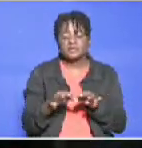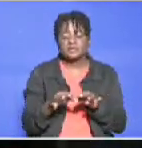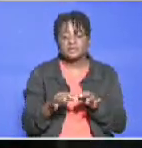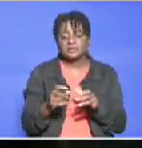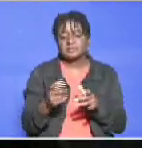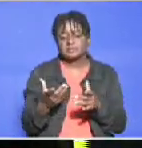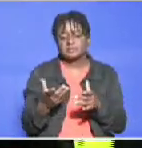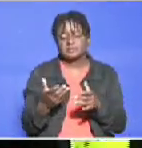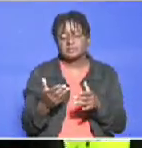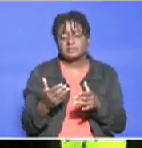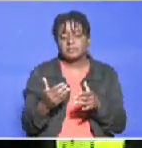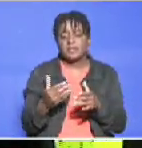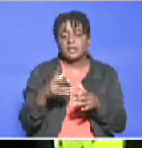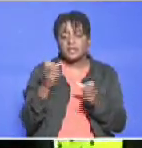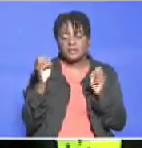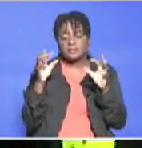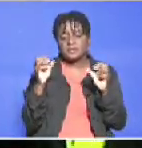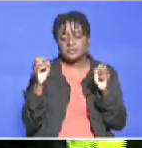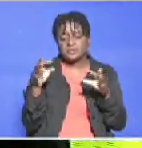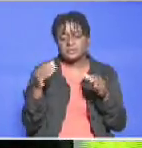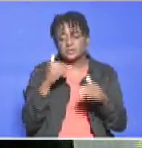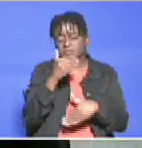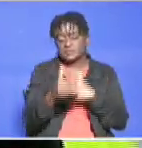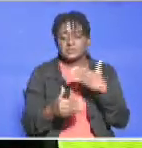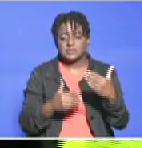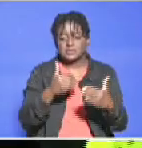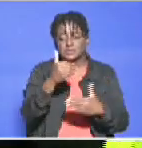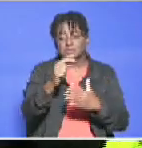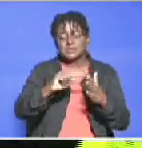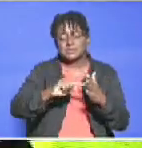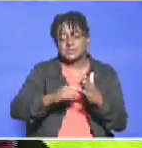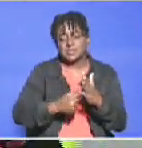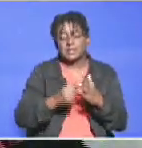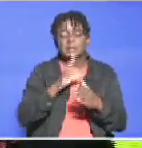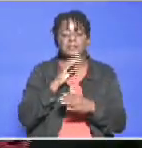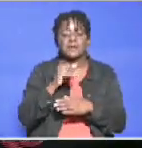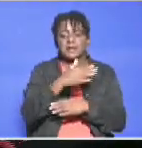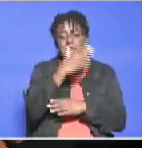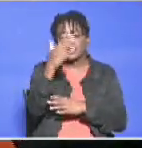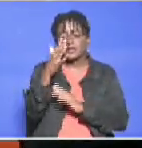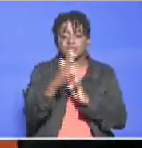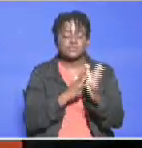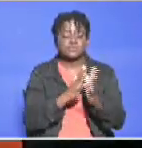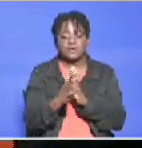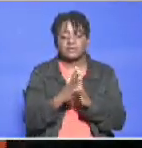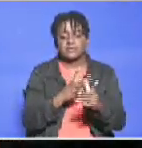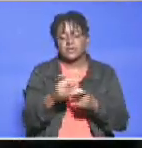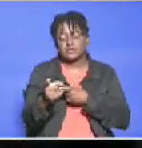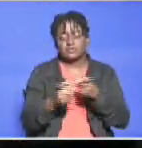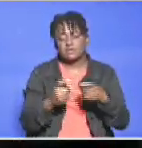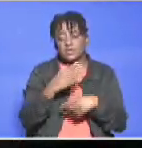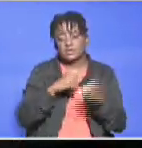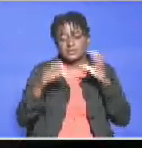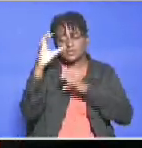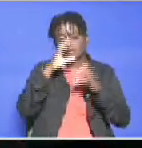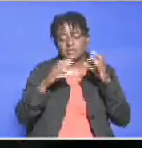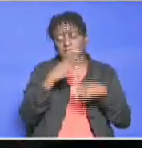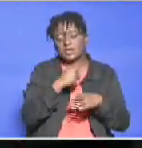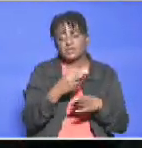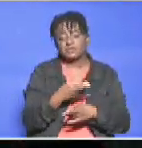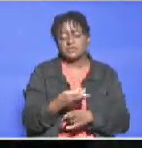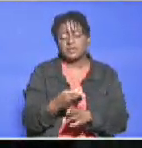At that time, emergency protocols were initiated by air traffic control, and search and rescue efforts